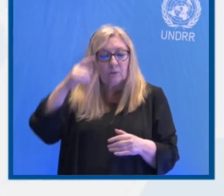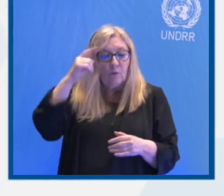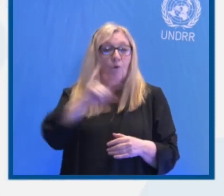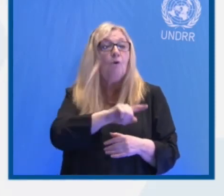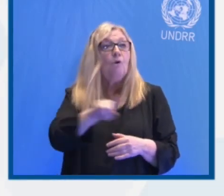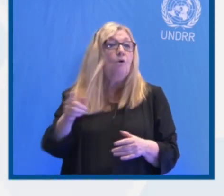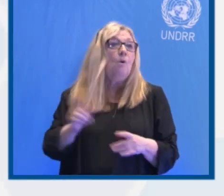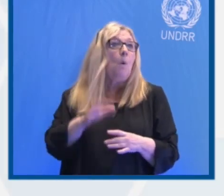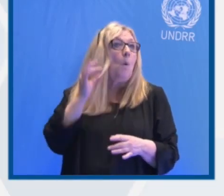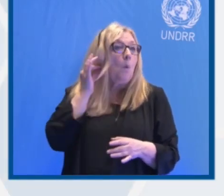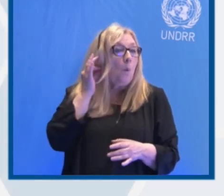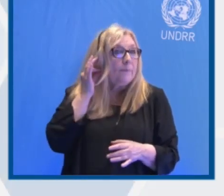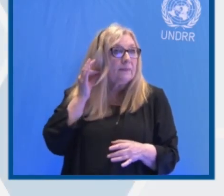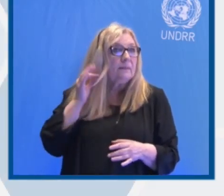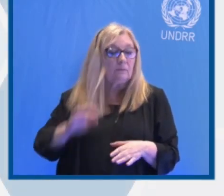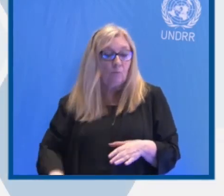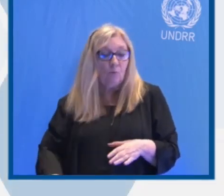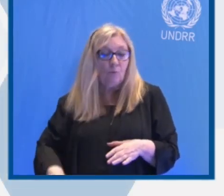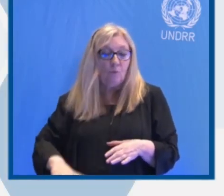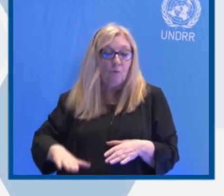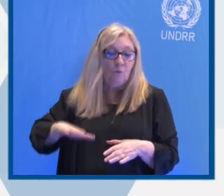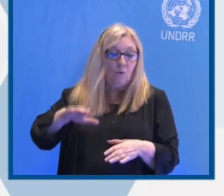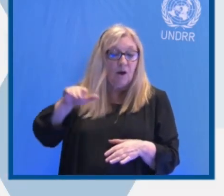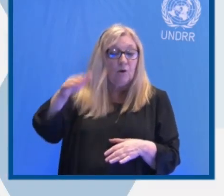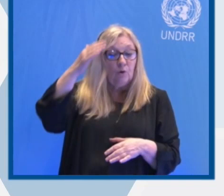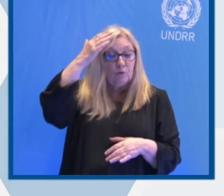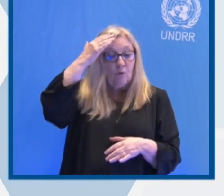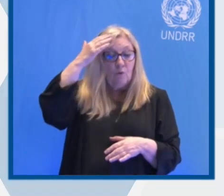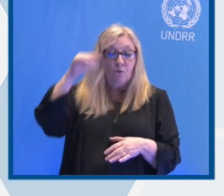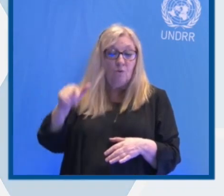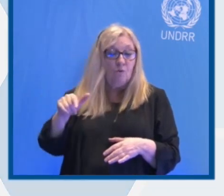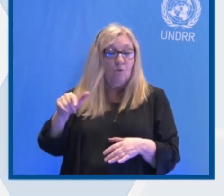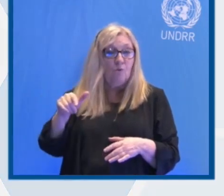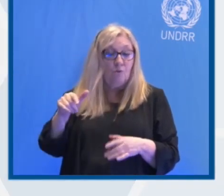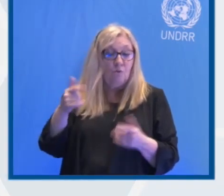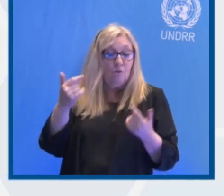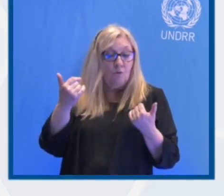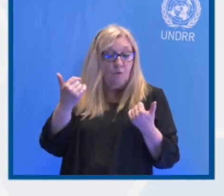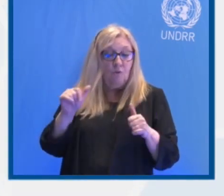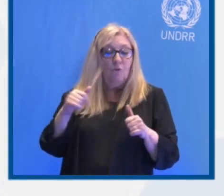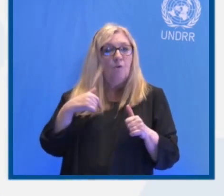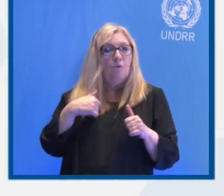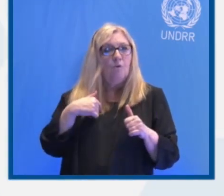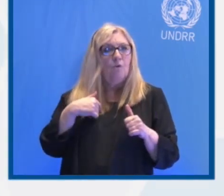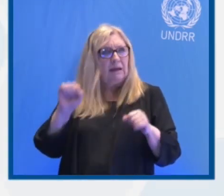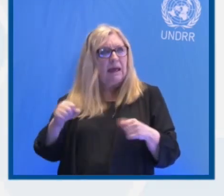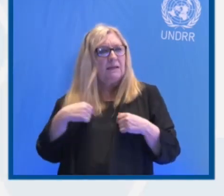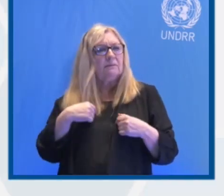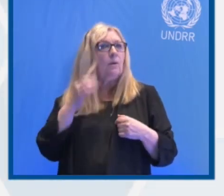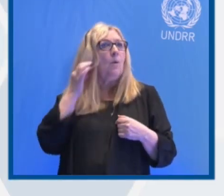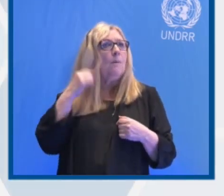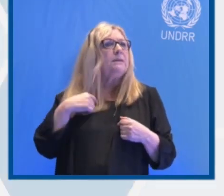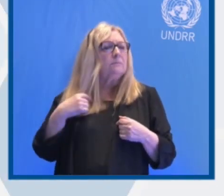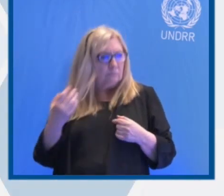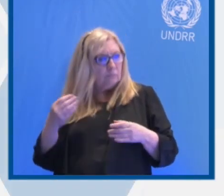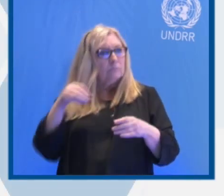it is taken like, why are they coming into these circles, so that nobody is left behind. So involvement is very,